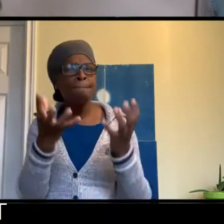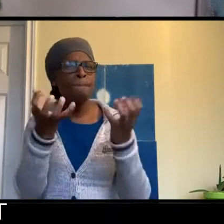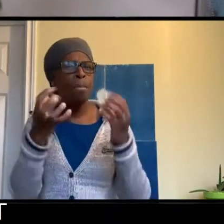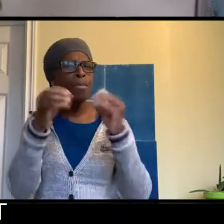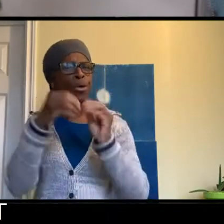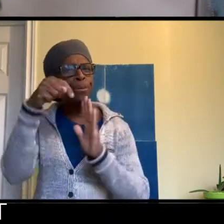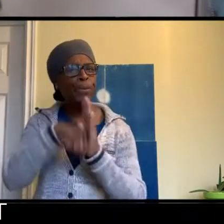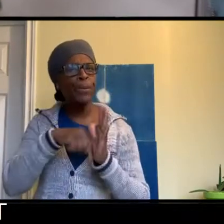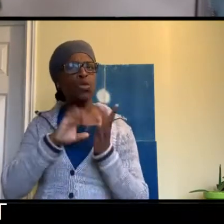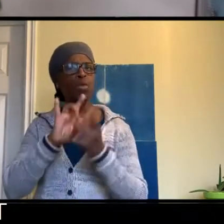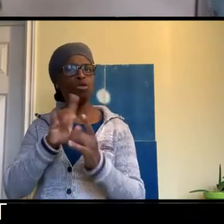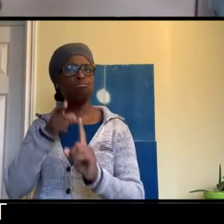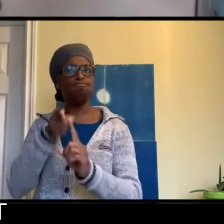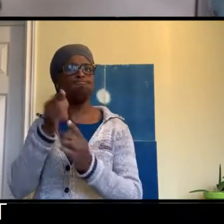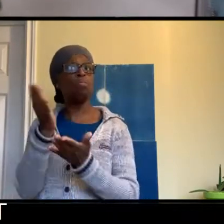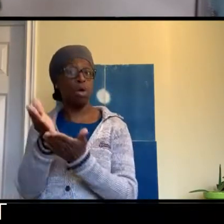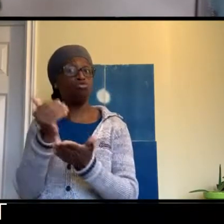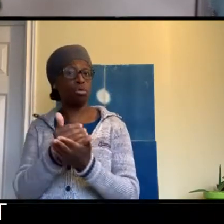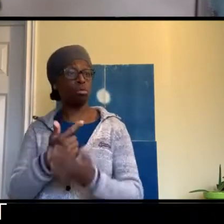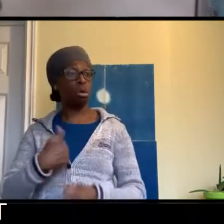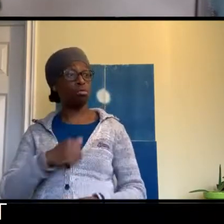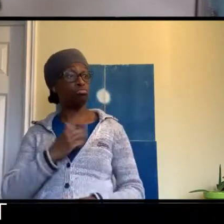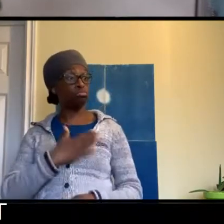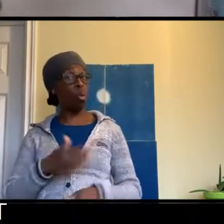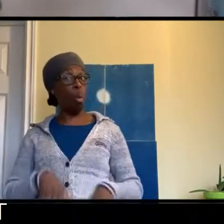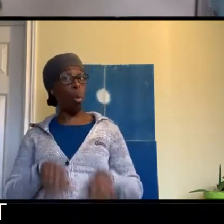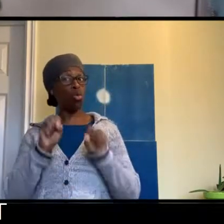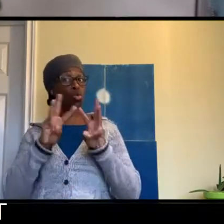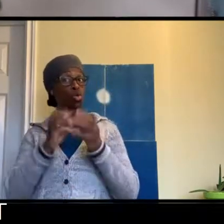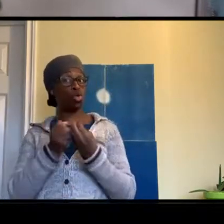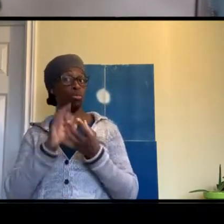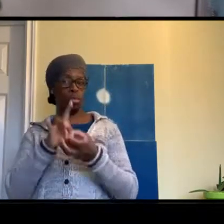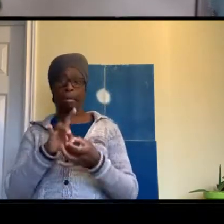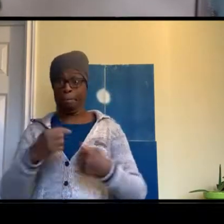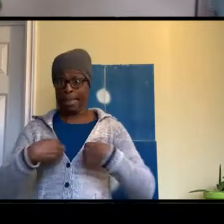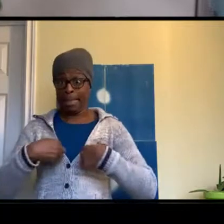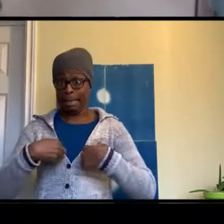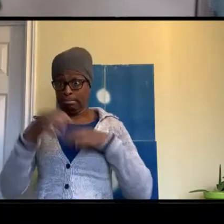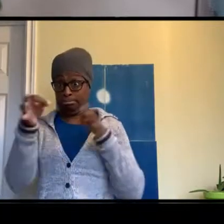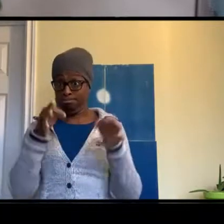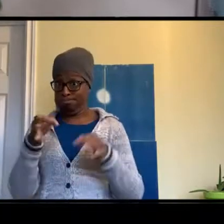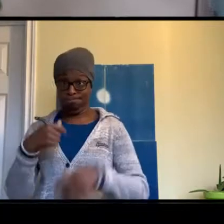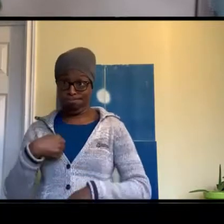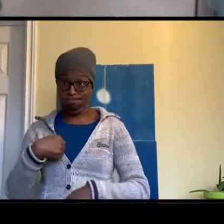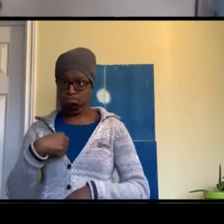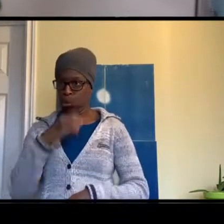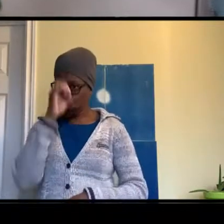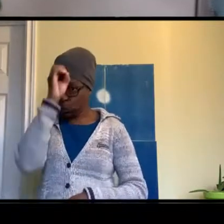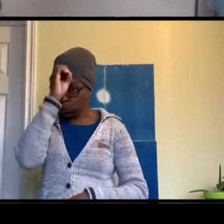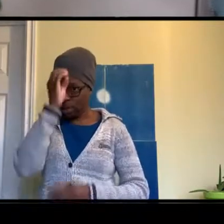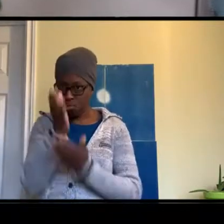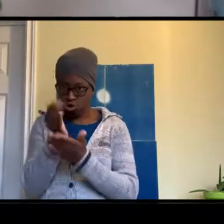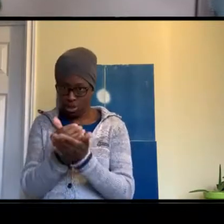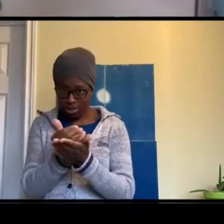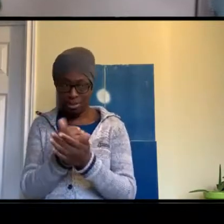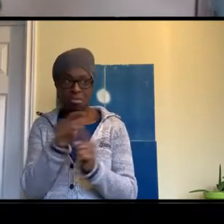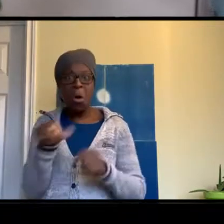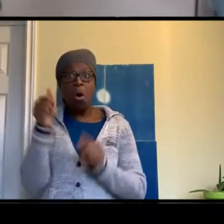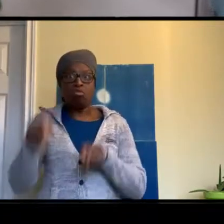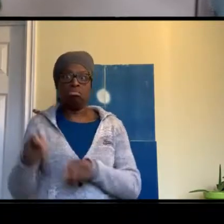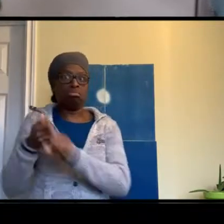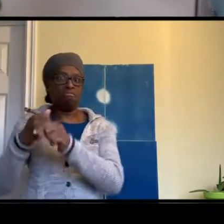we can do that if we need to. It probably wouldn't be me. It would probably be someone else. But I think that if